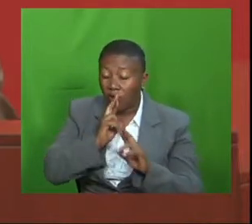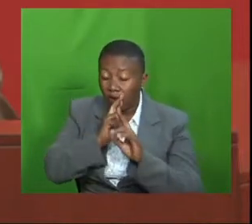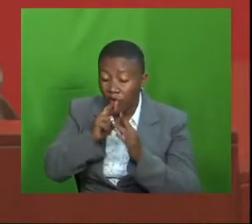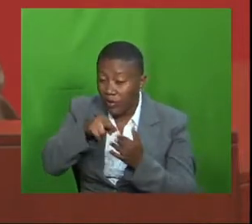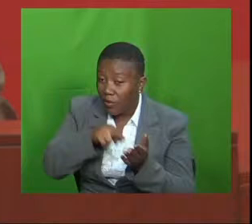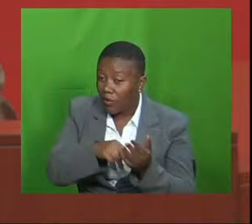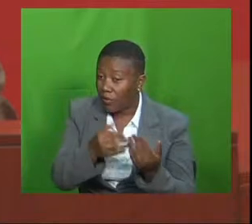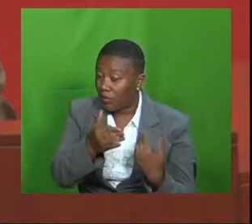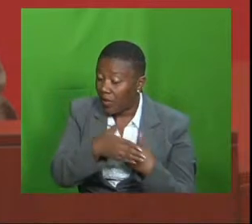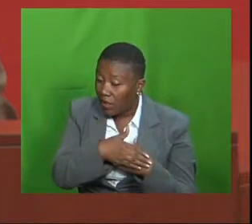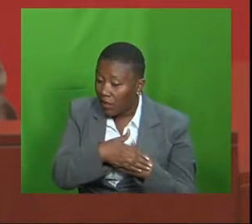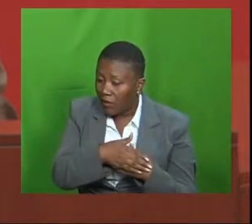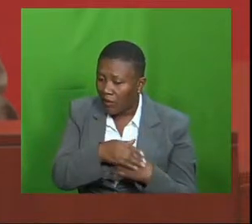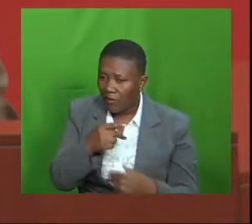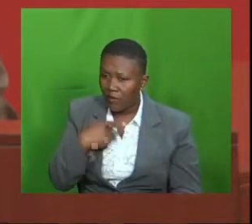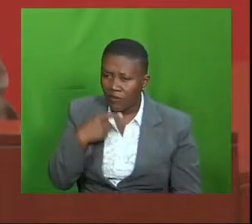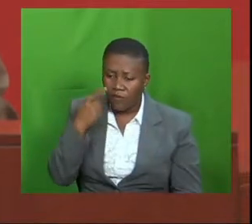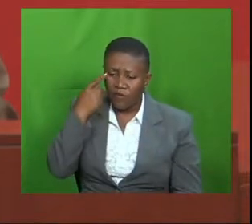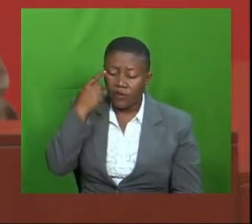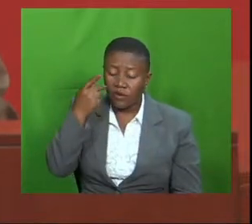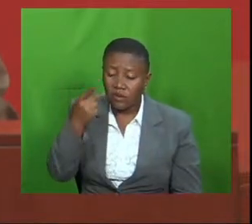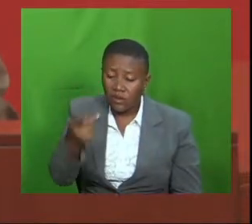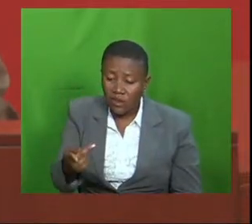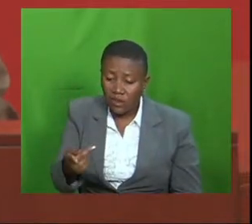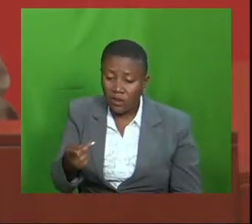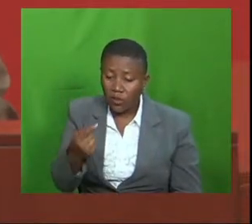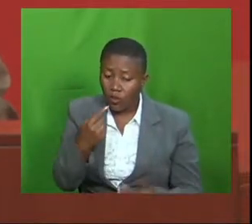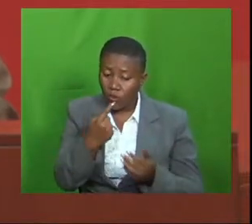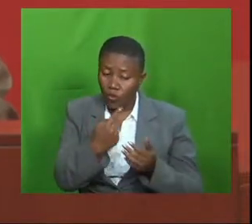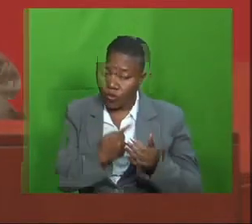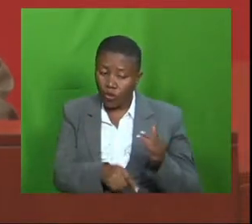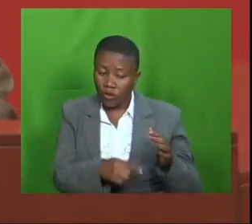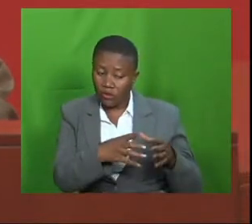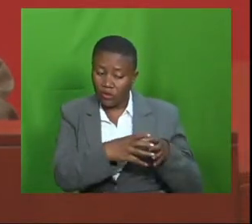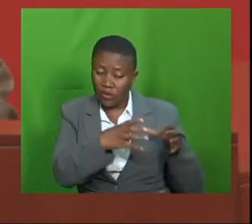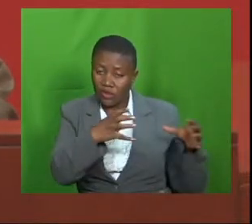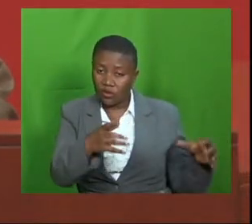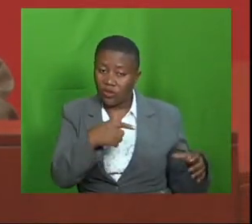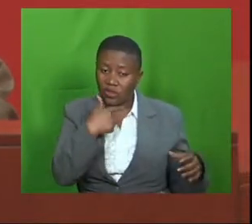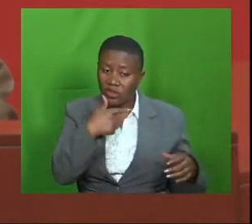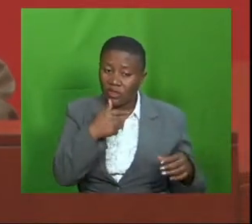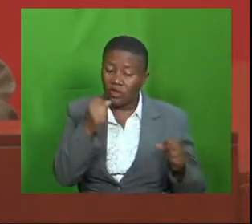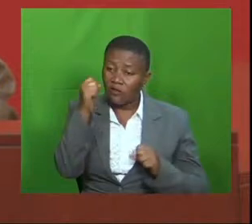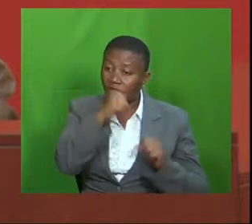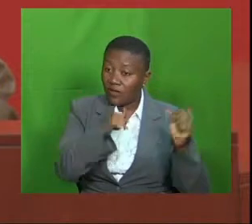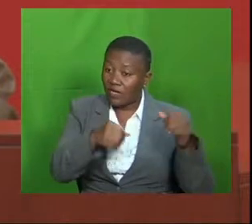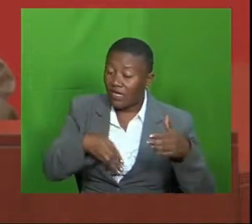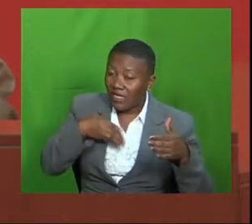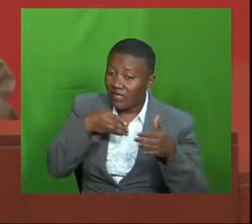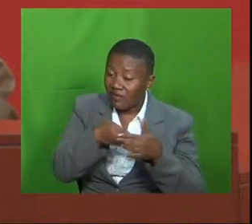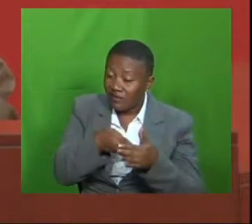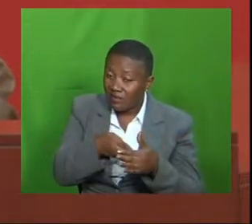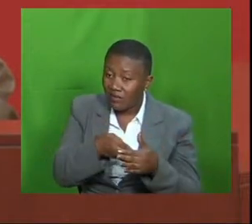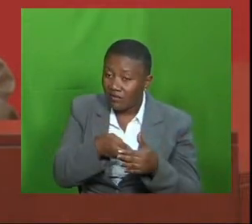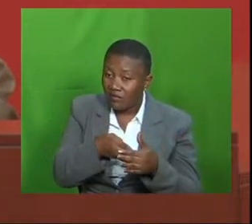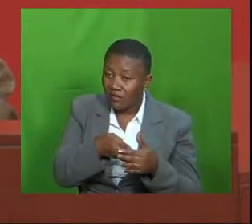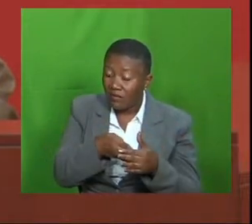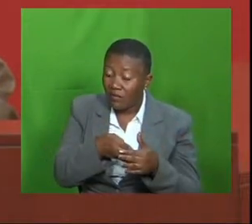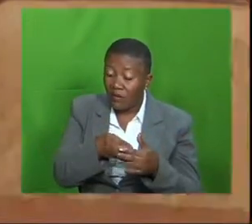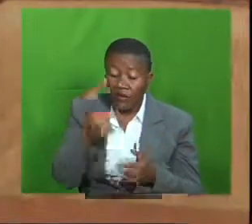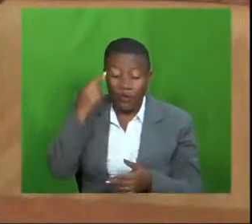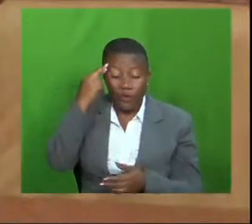I find the position canvassed strongly by the Majority Leader as untenable, for the simple reason